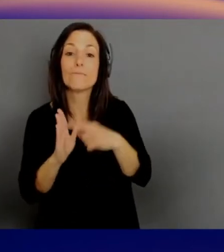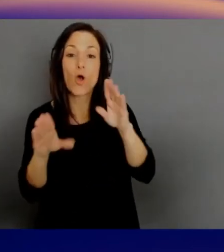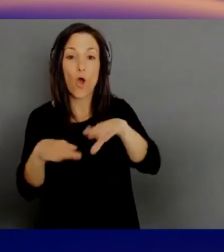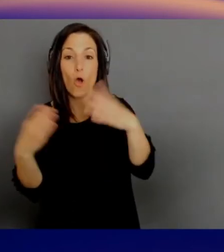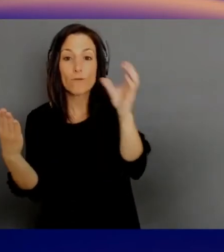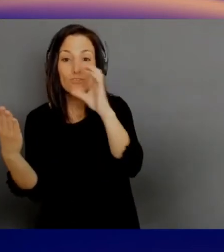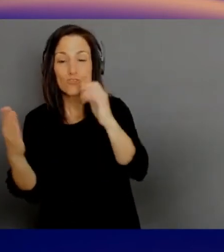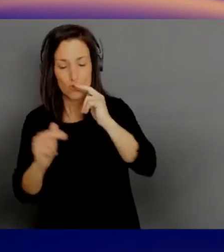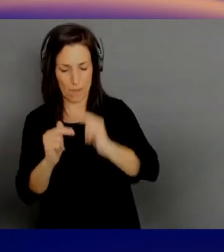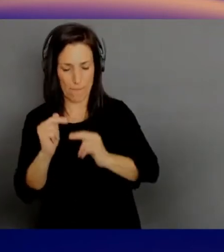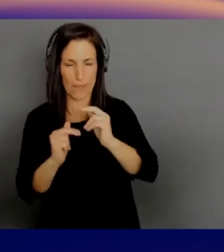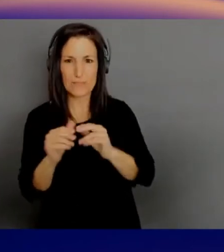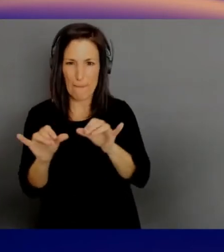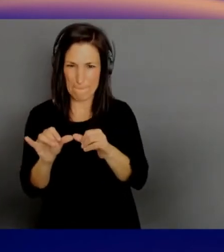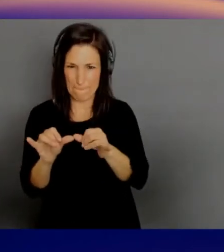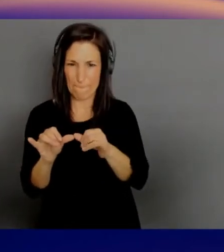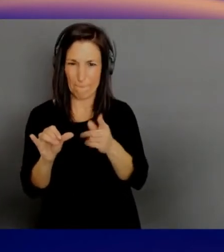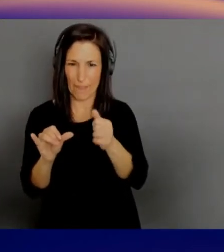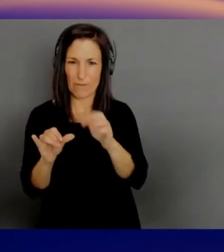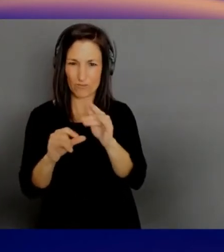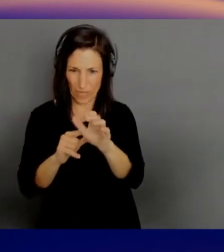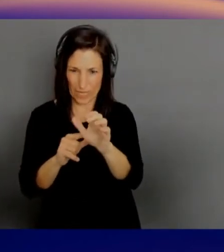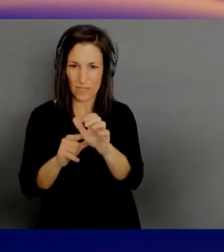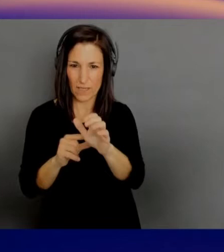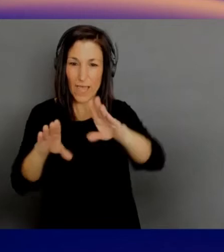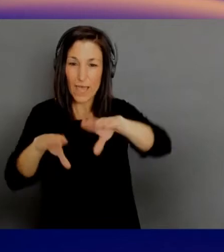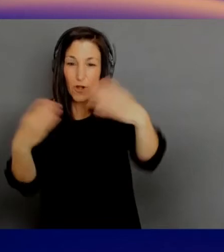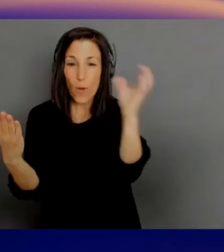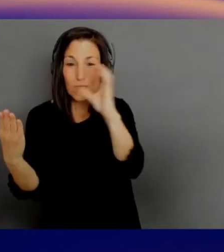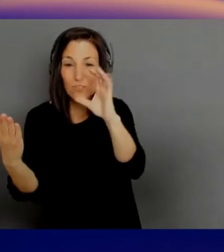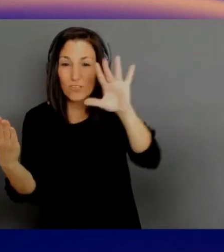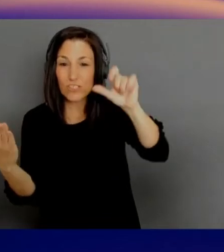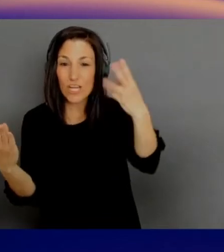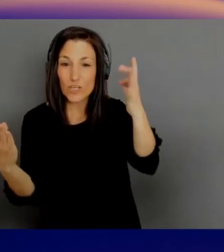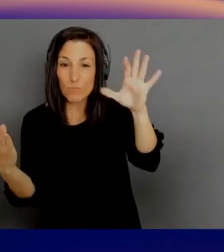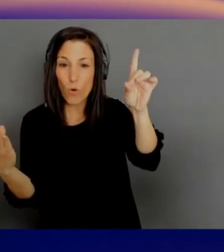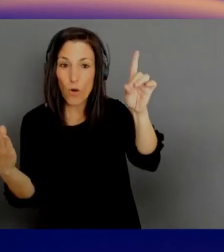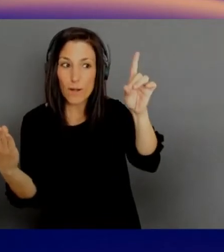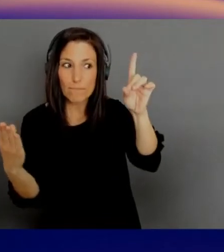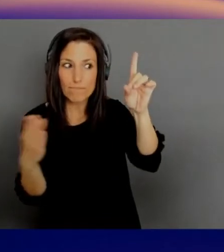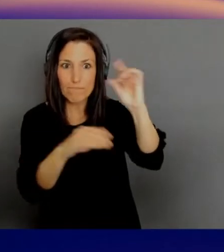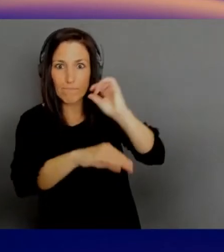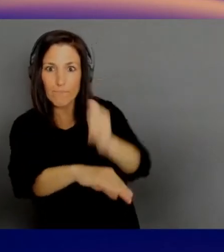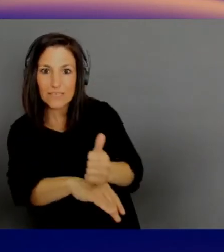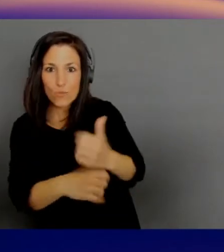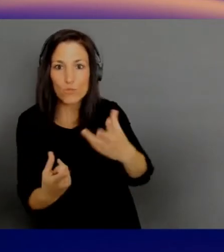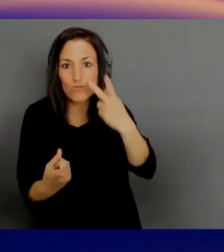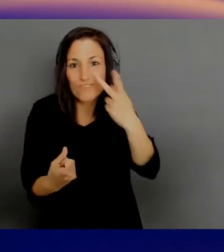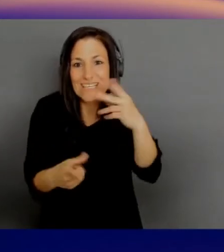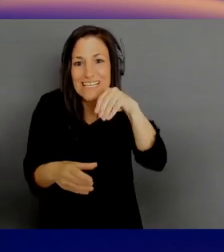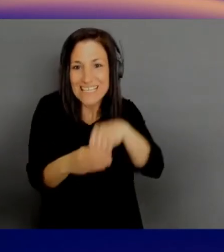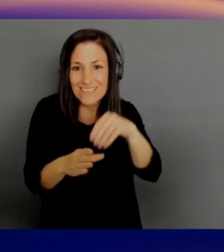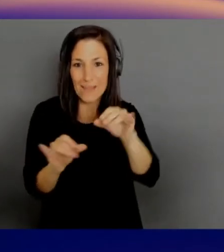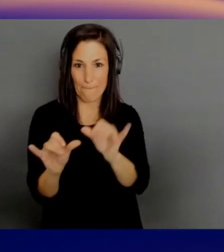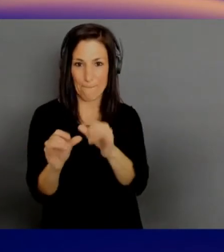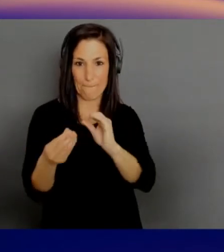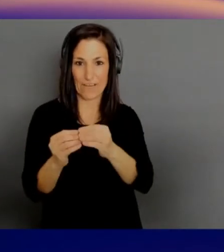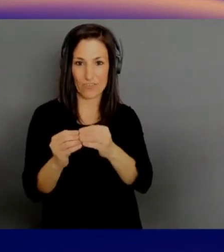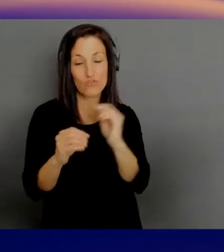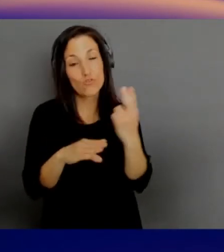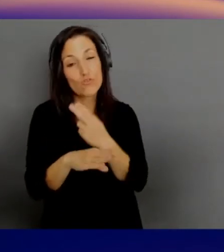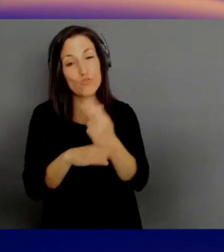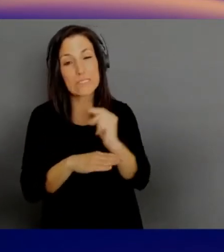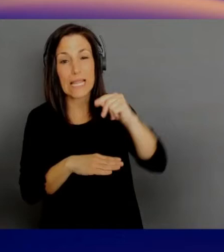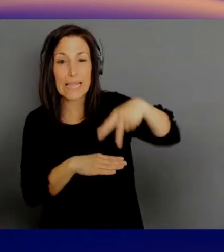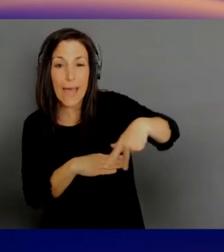a OpenSearch dashboard based on what you see in the metric, right? You can use the Lambda and then